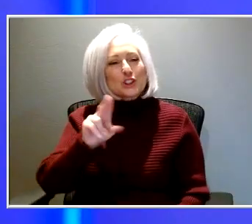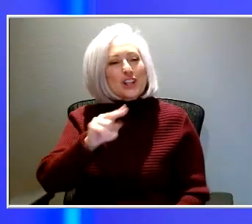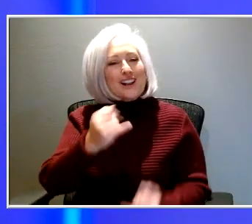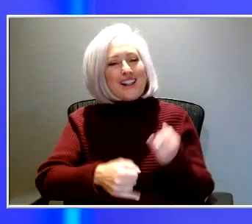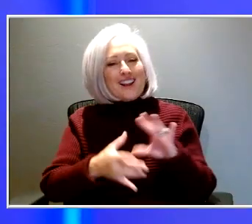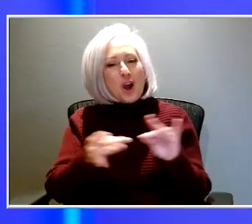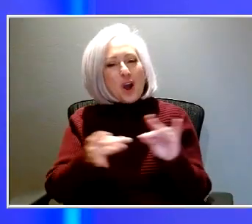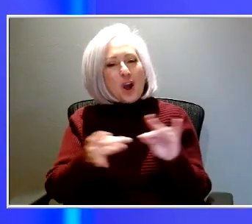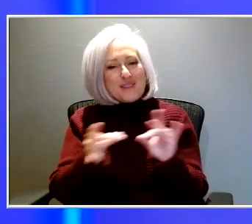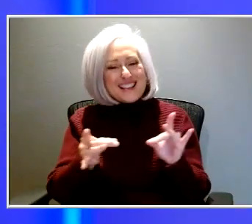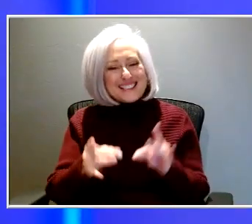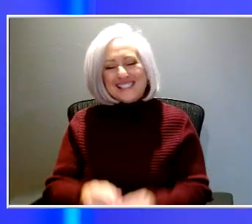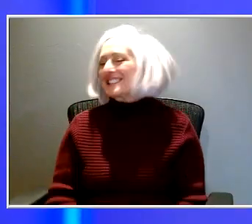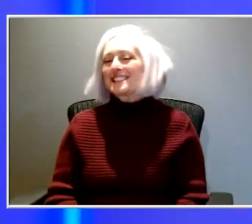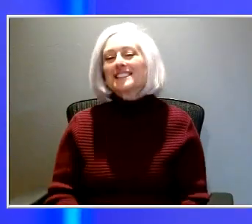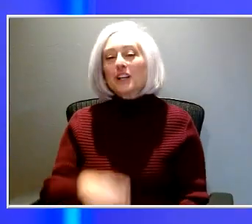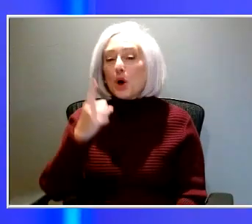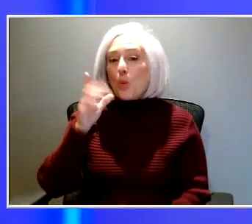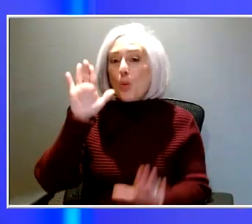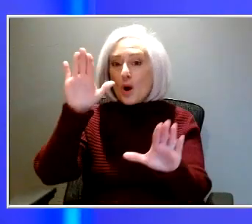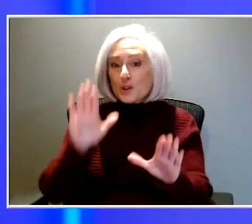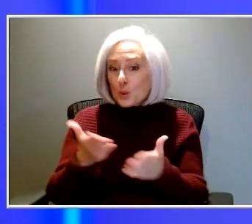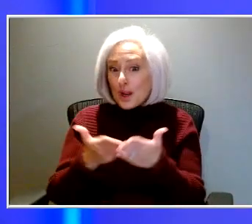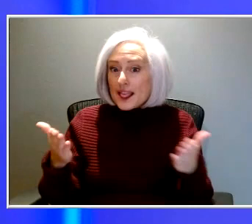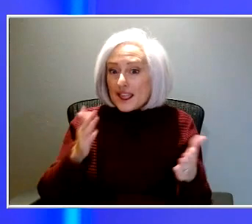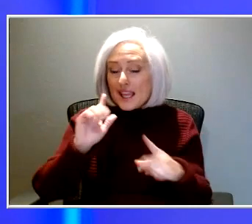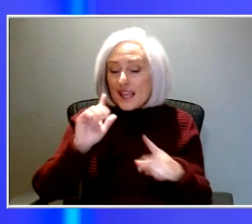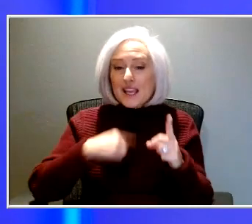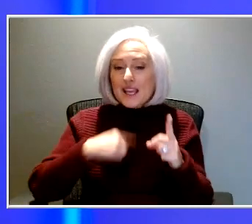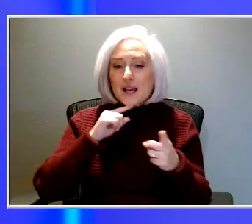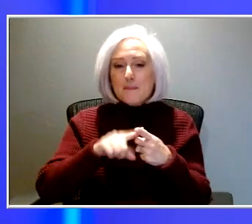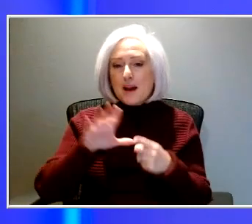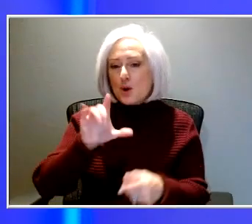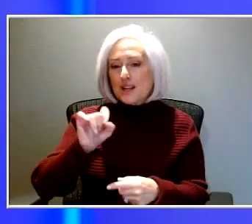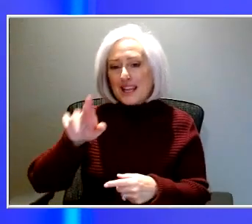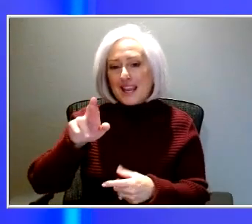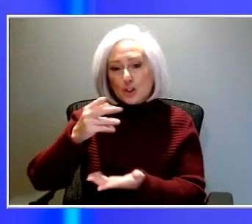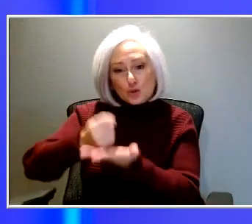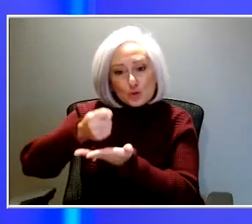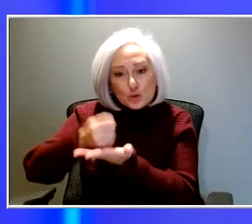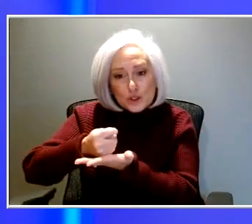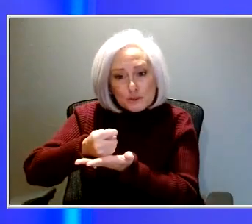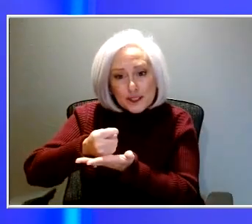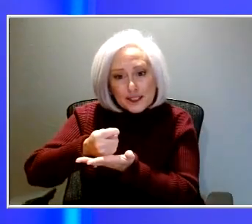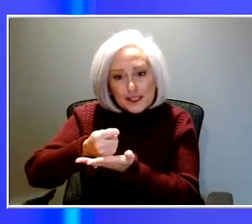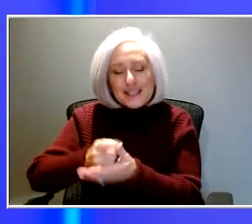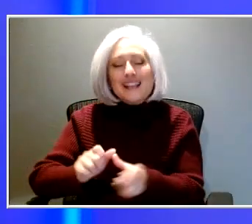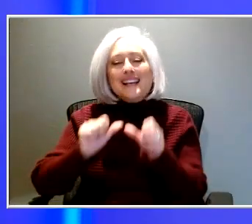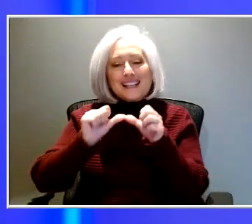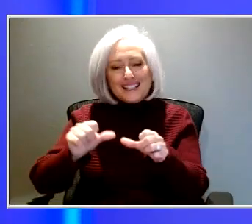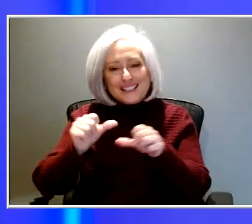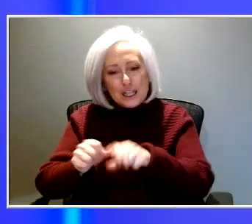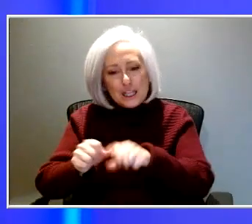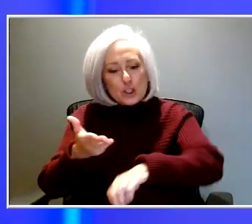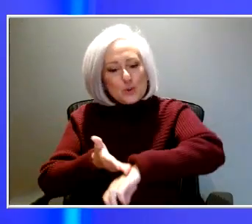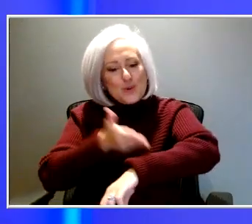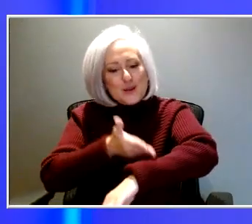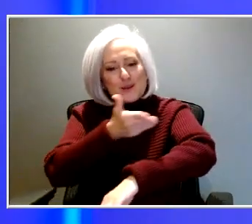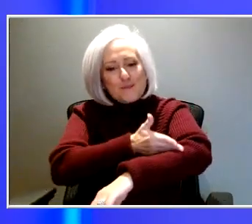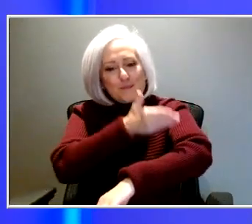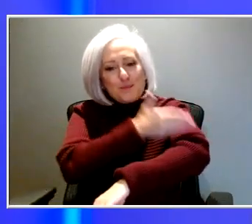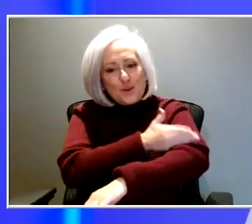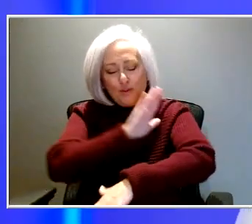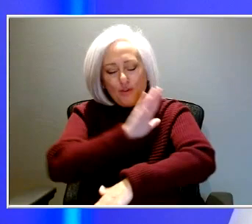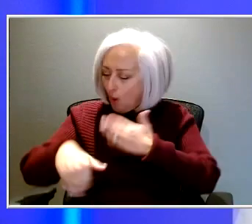I think one of the great things about cancer treatment is that there continues to be advances and it keeps getting better all the